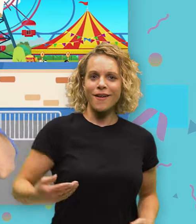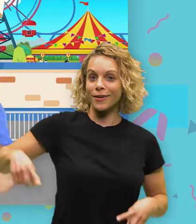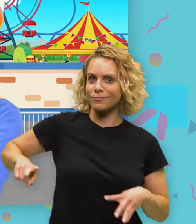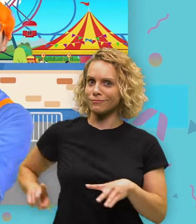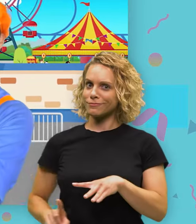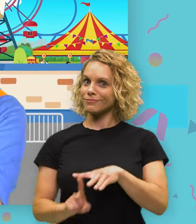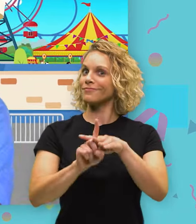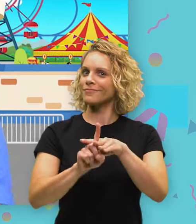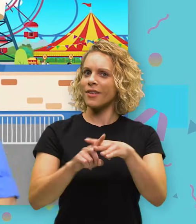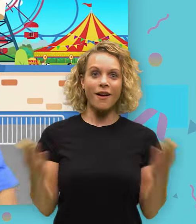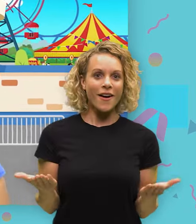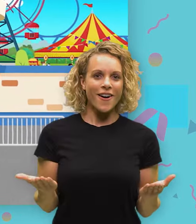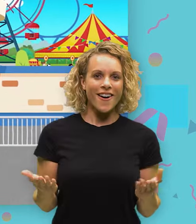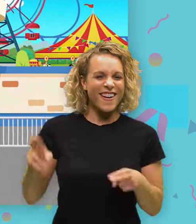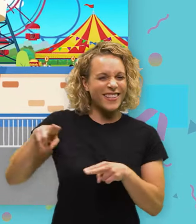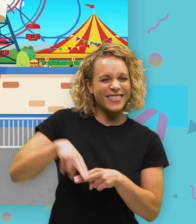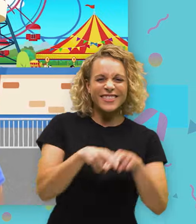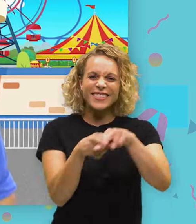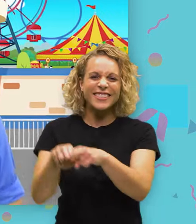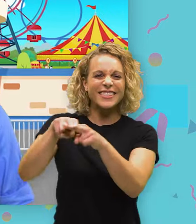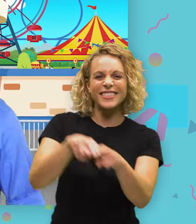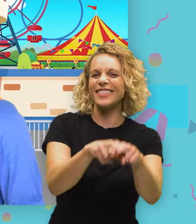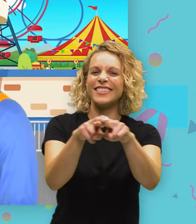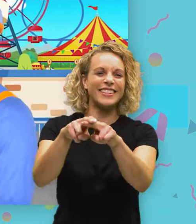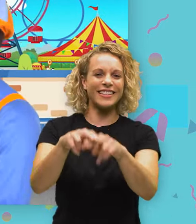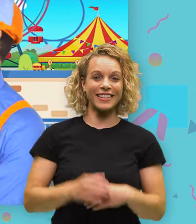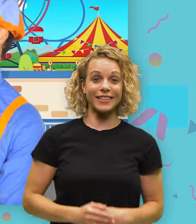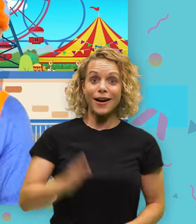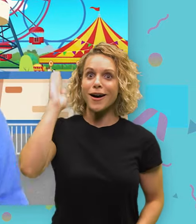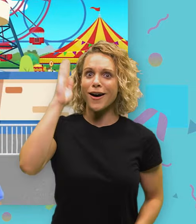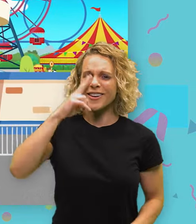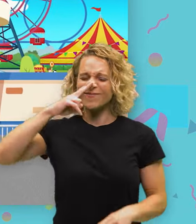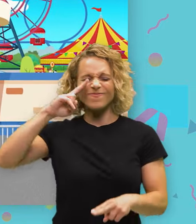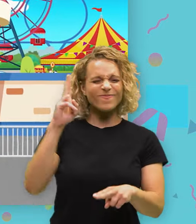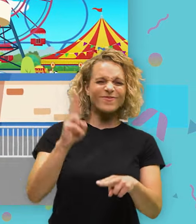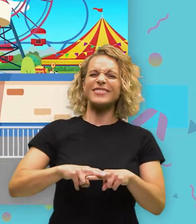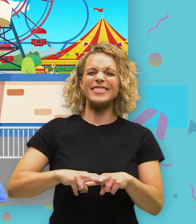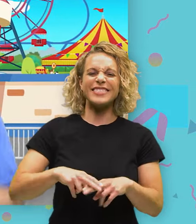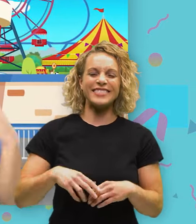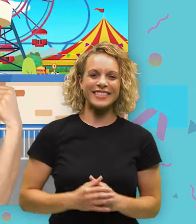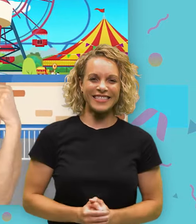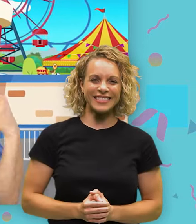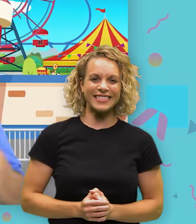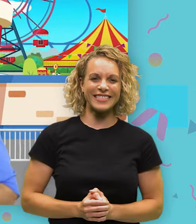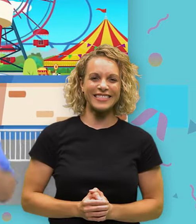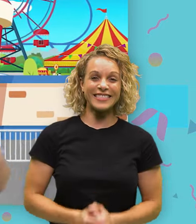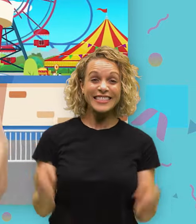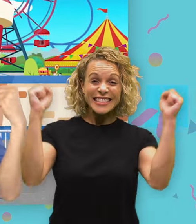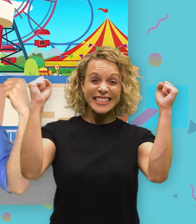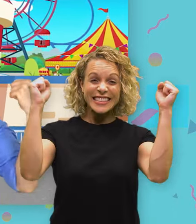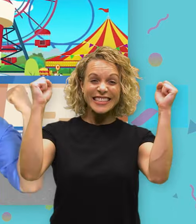Welcome! Step right up to the theme park! This is gonna be so much